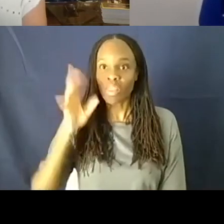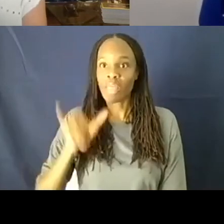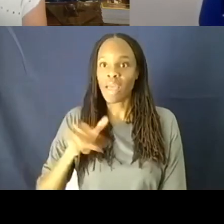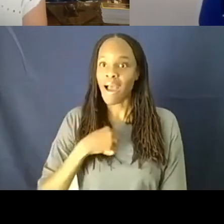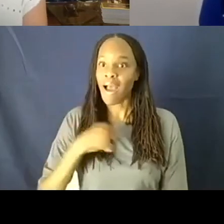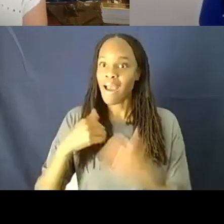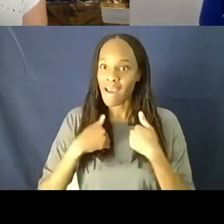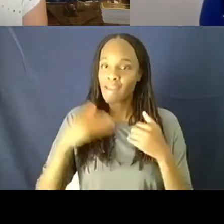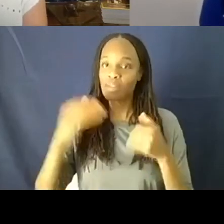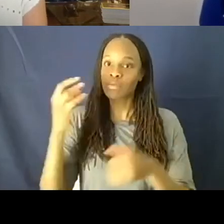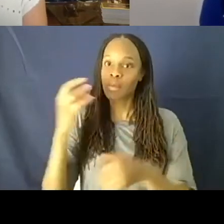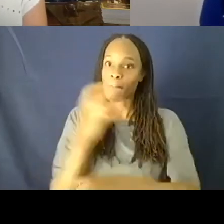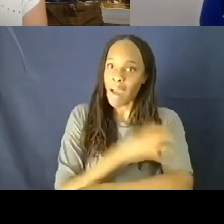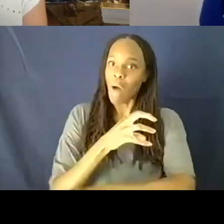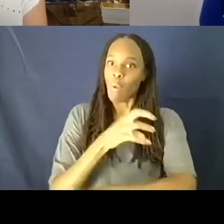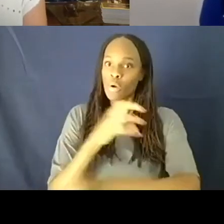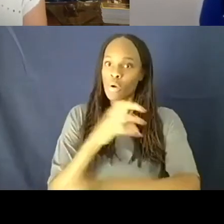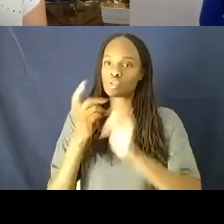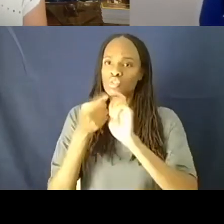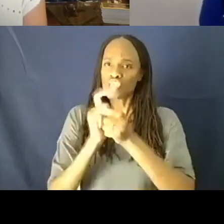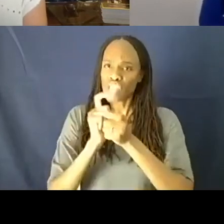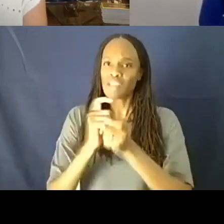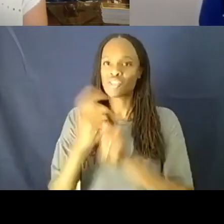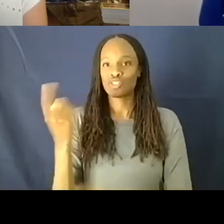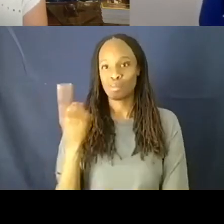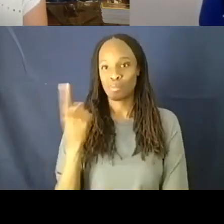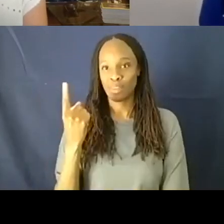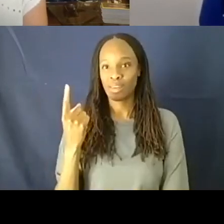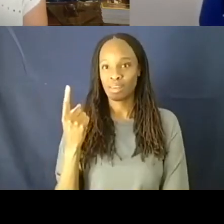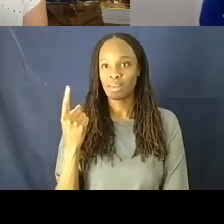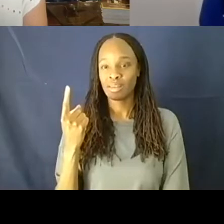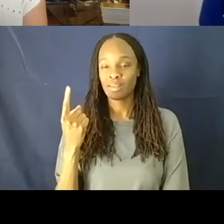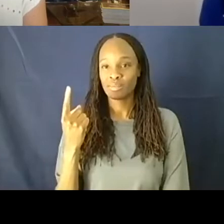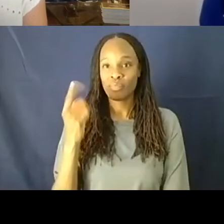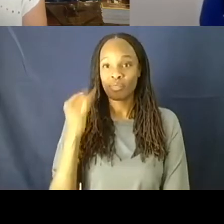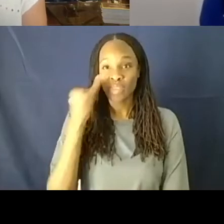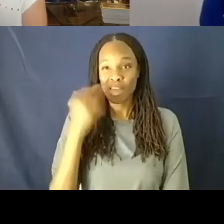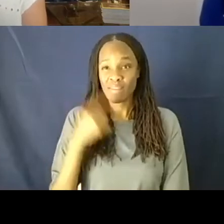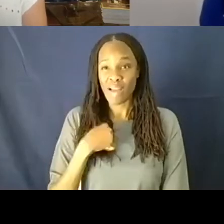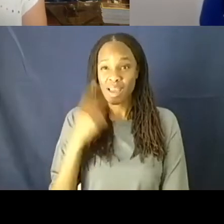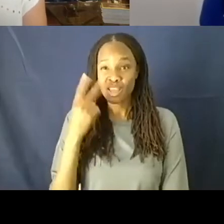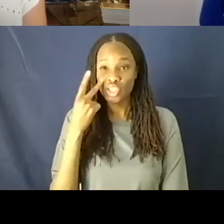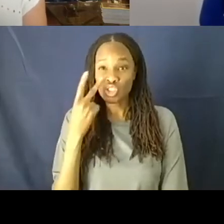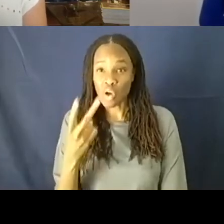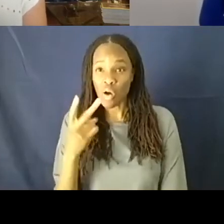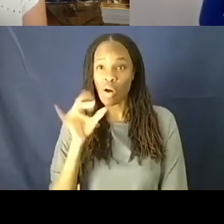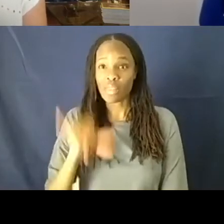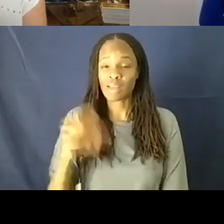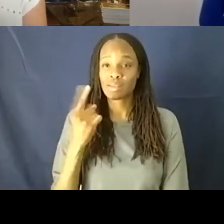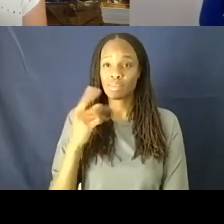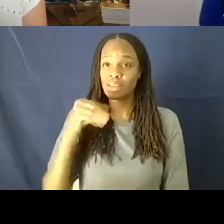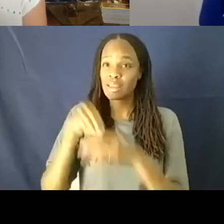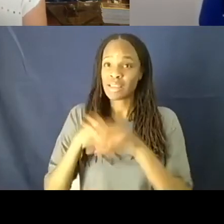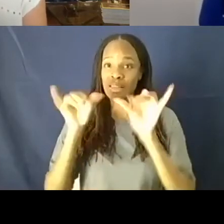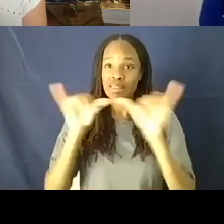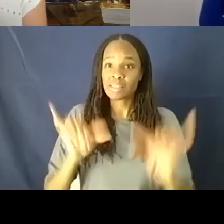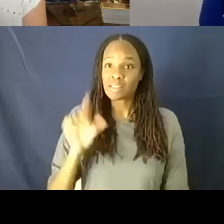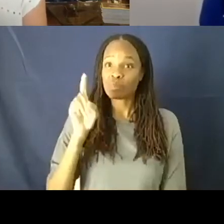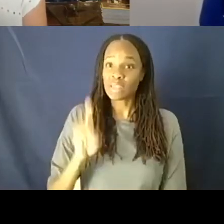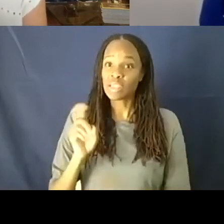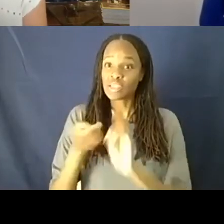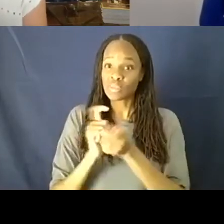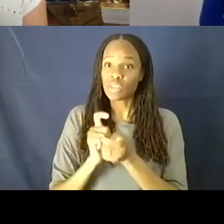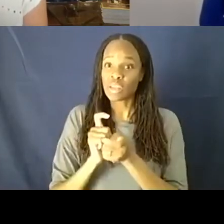to change something if I saw that something in the system needed to be changed.